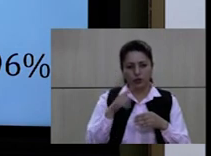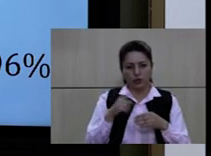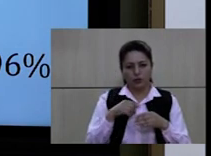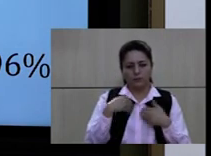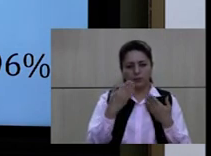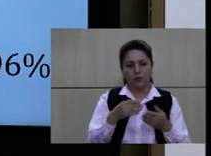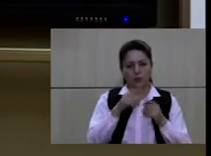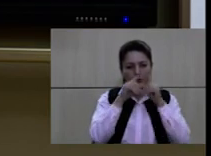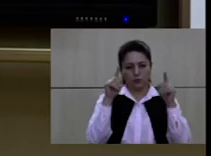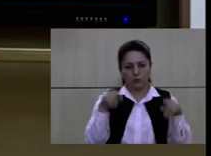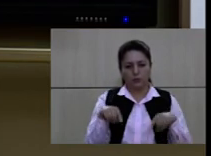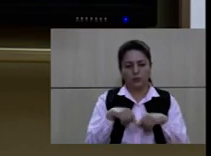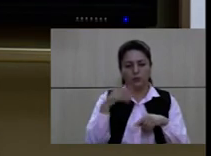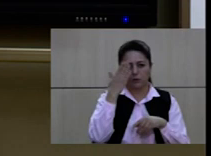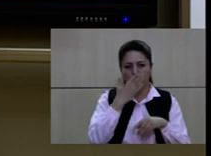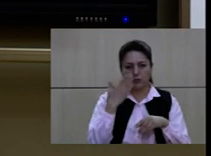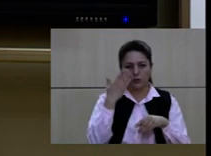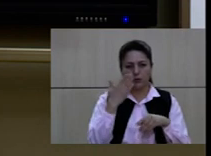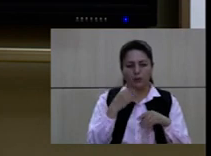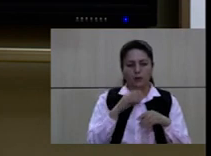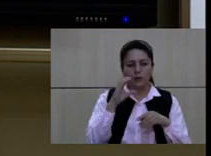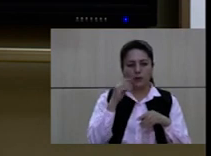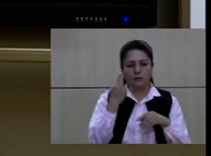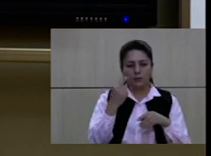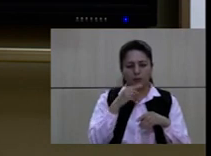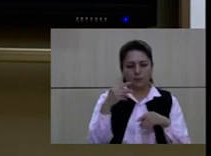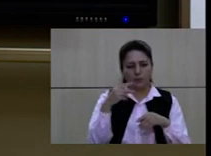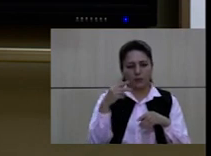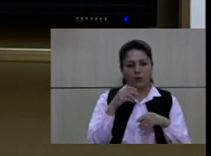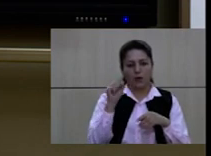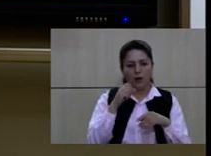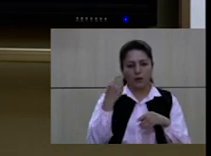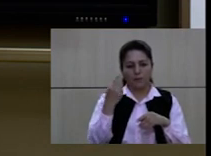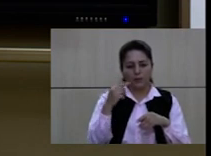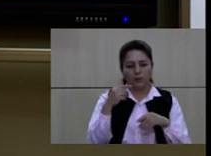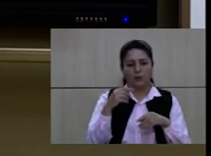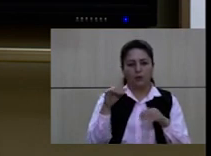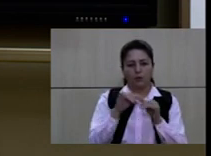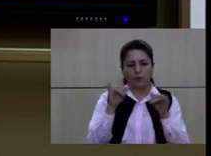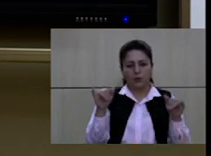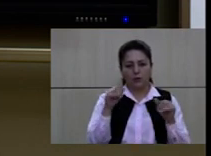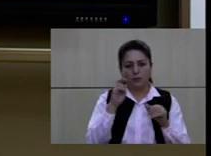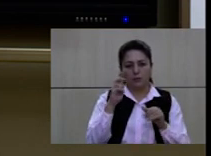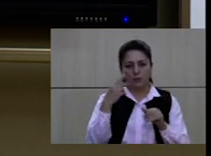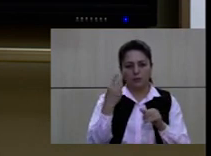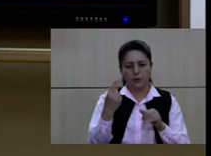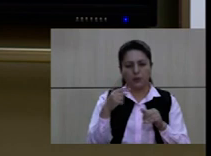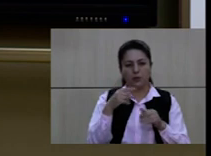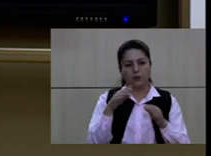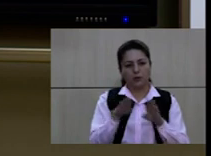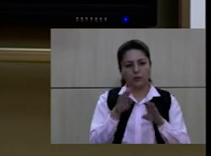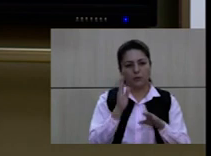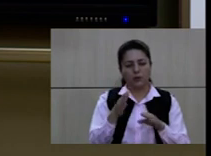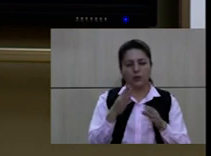to'rt burchakning yuzasi, ya'ni S1 barobar A1 ko'paytirilgan B1 ga teng bo'ladi.